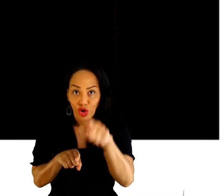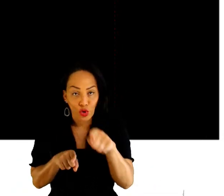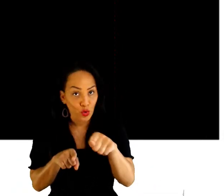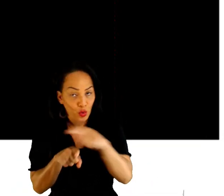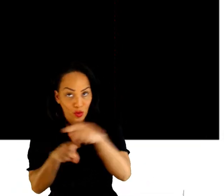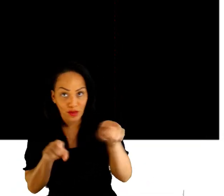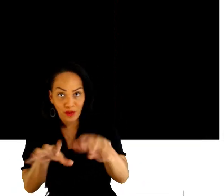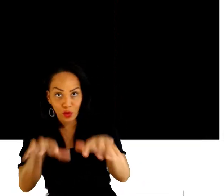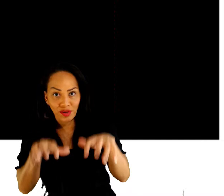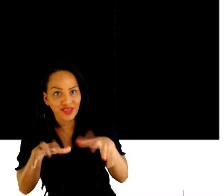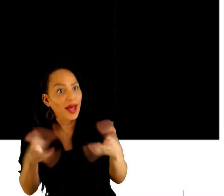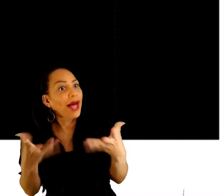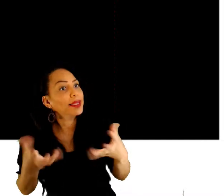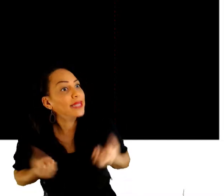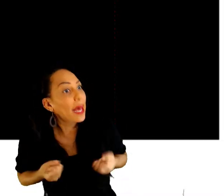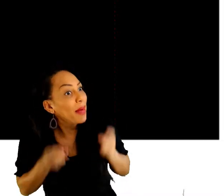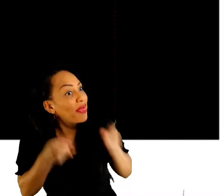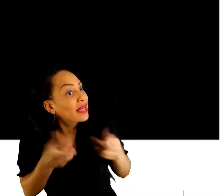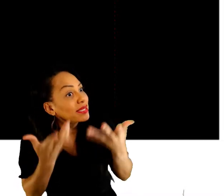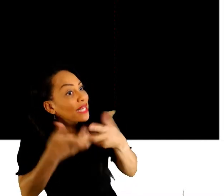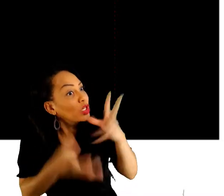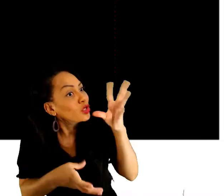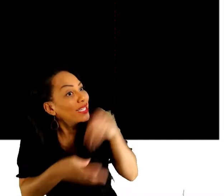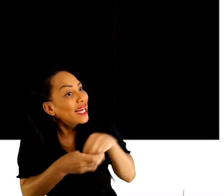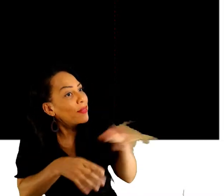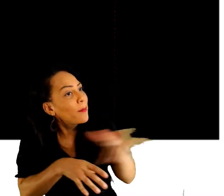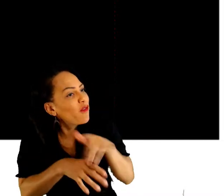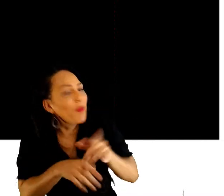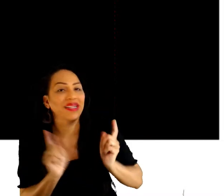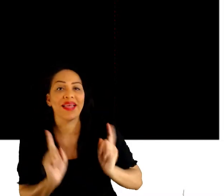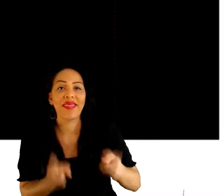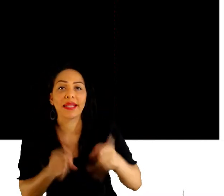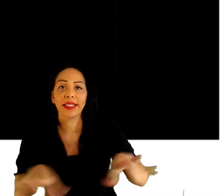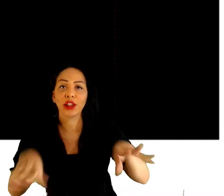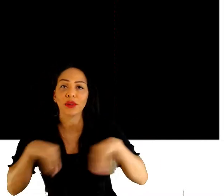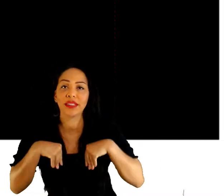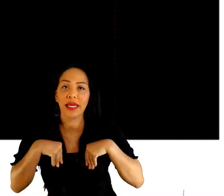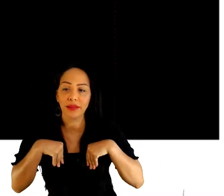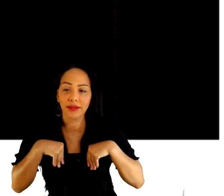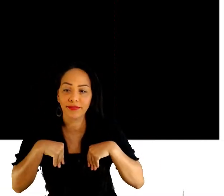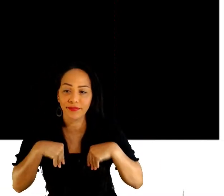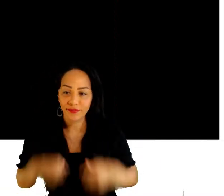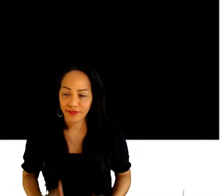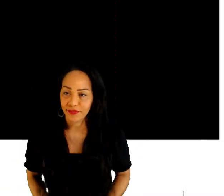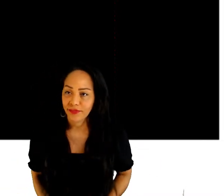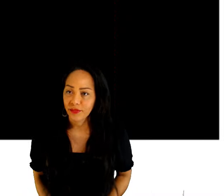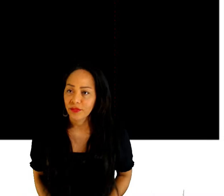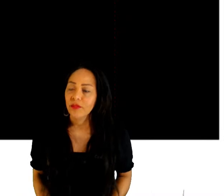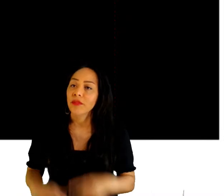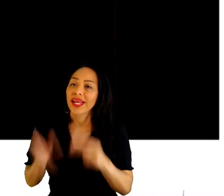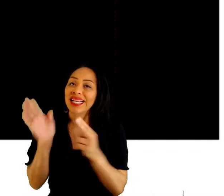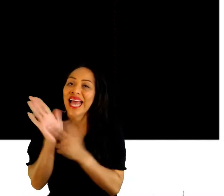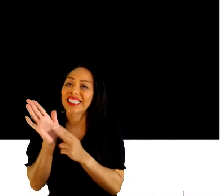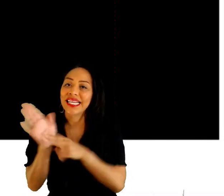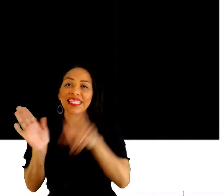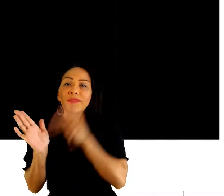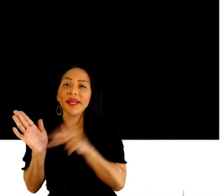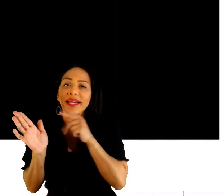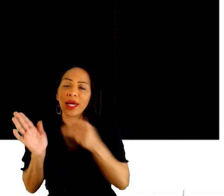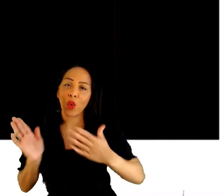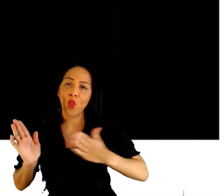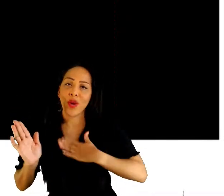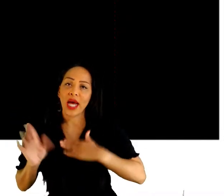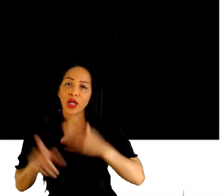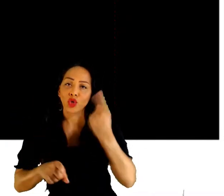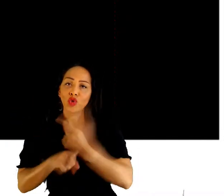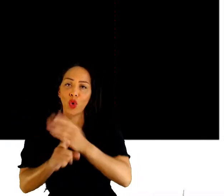performance. Yes, and as you have experienced, we like to speak directly to the audience, because one of the very important